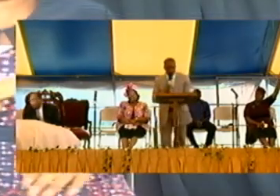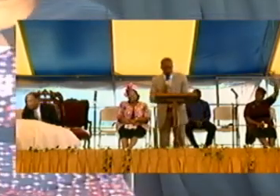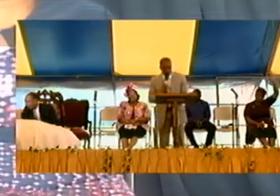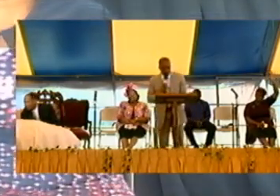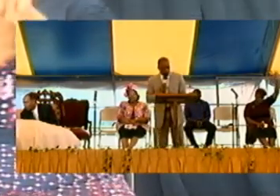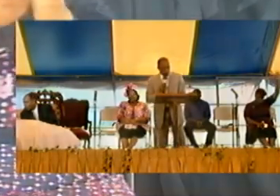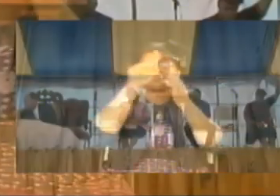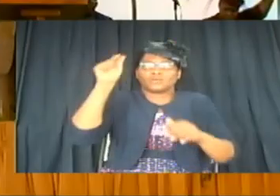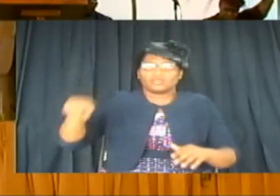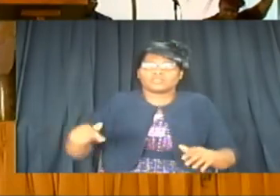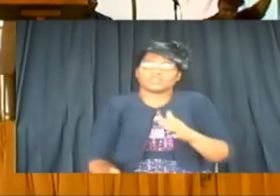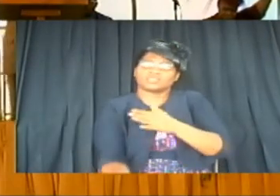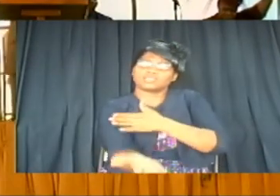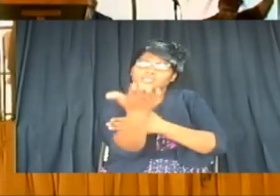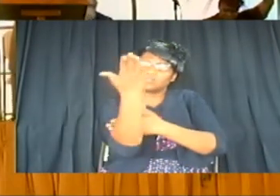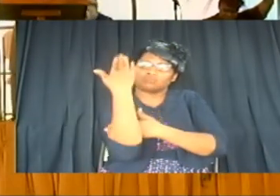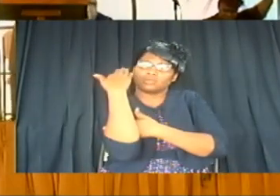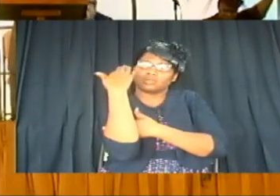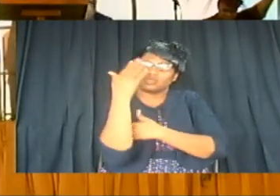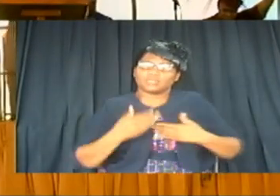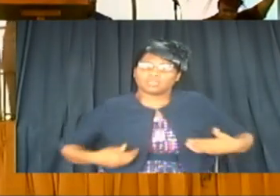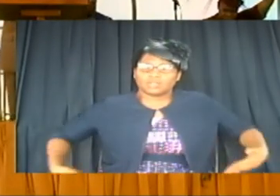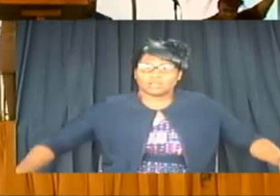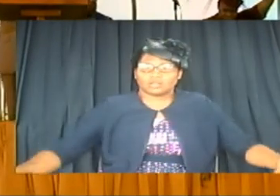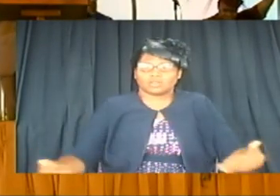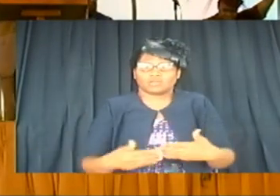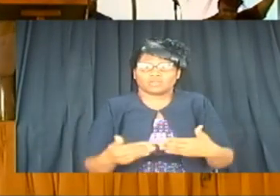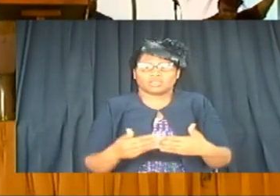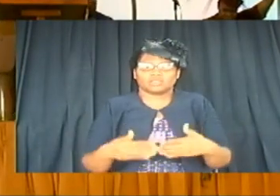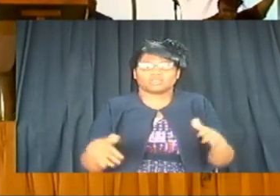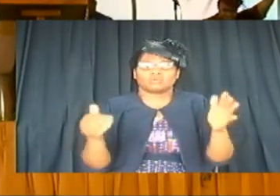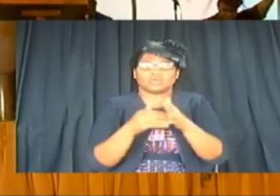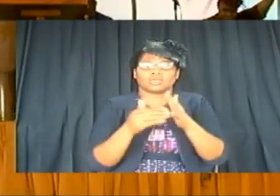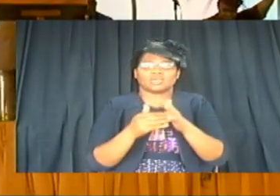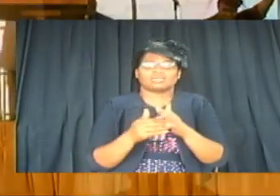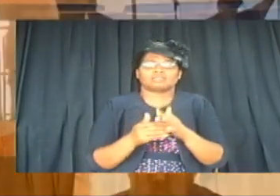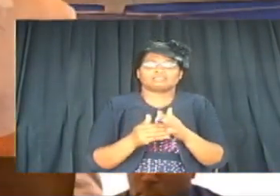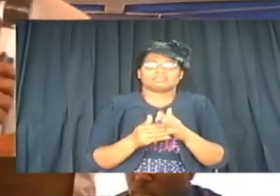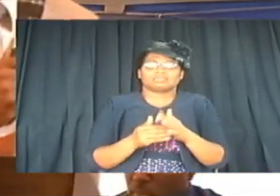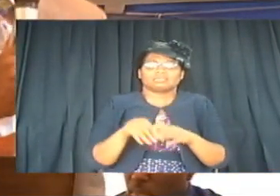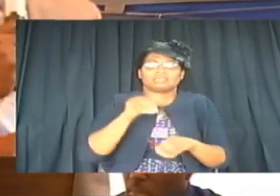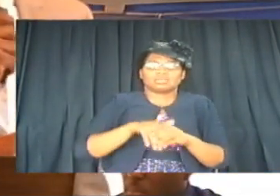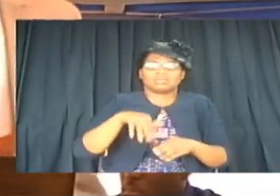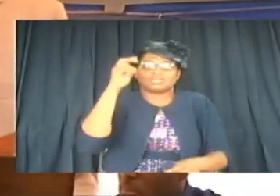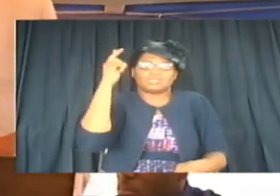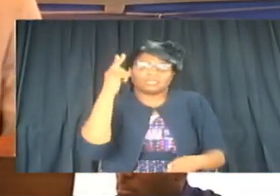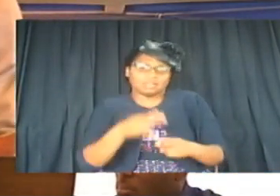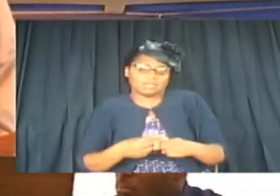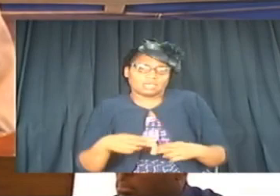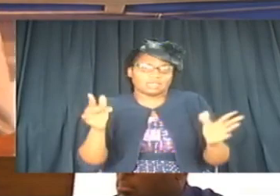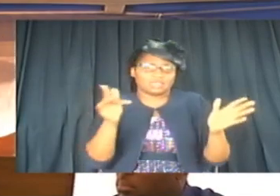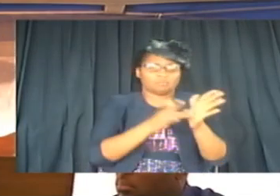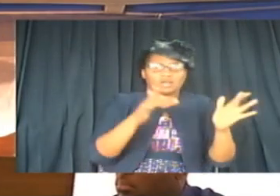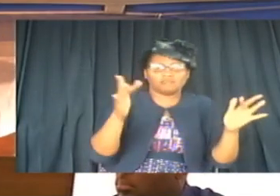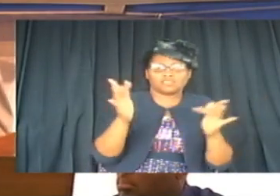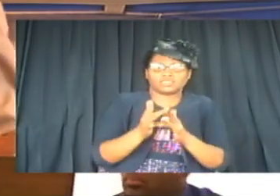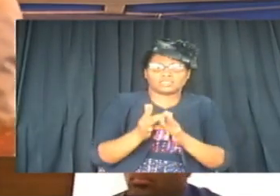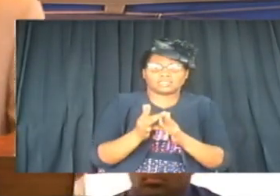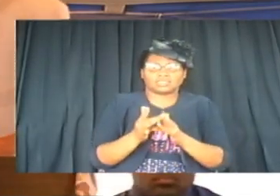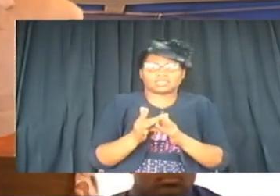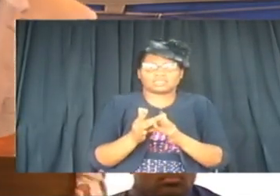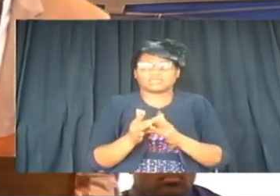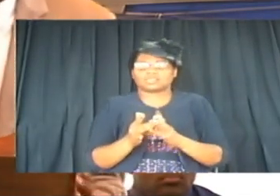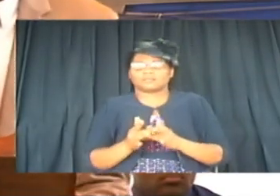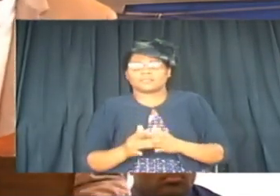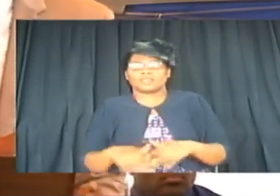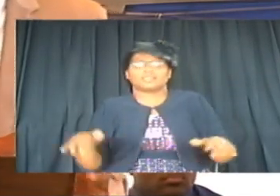to his name. I want to greet you again in the mighty name, the exalted name, the matchless name,